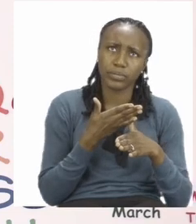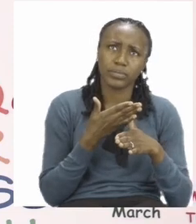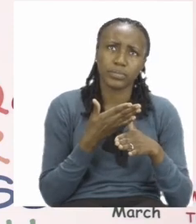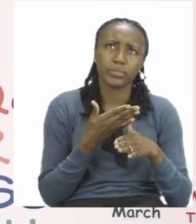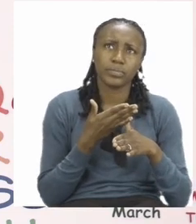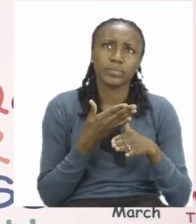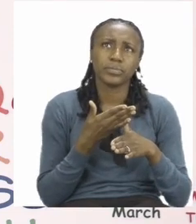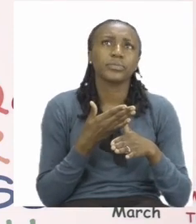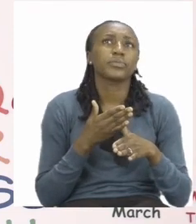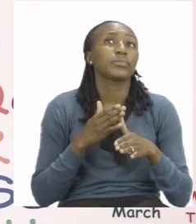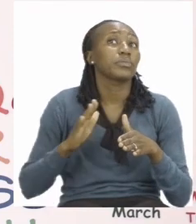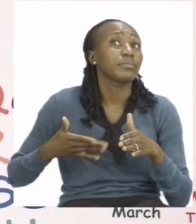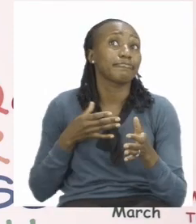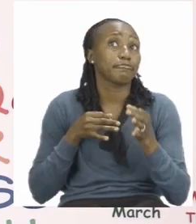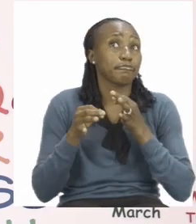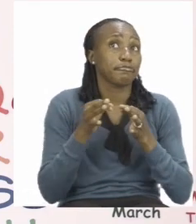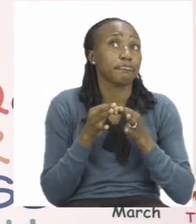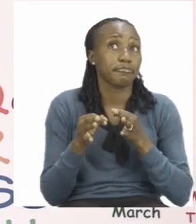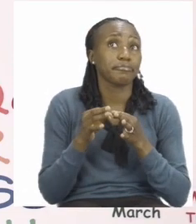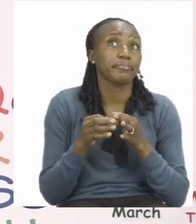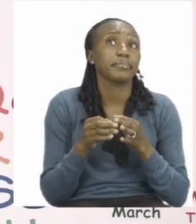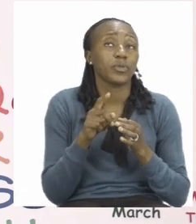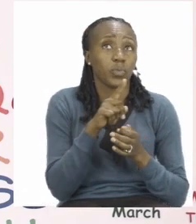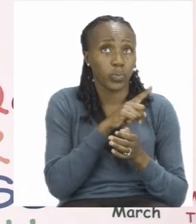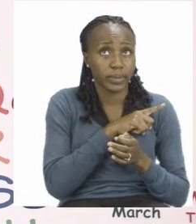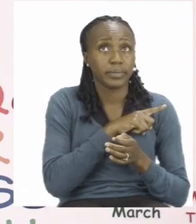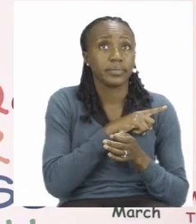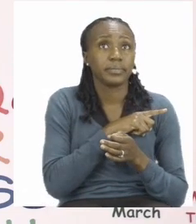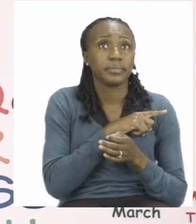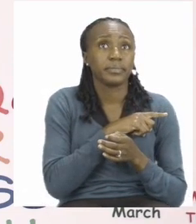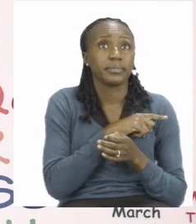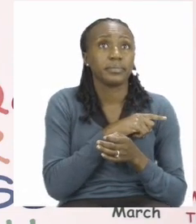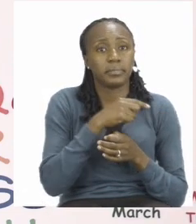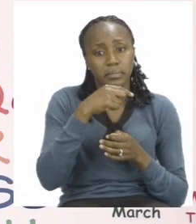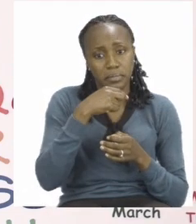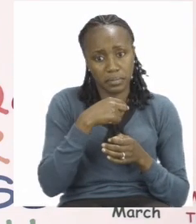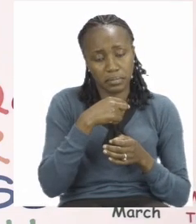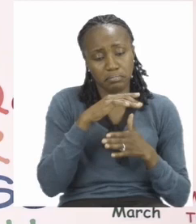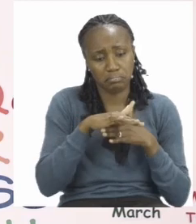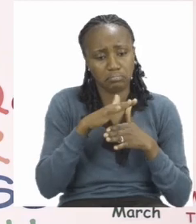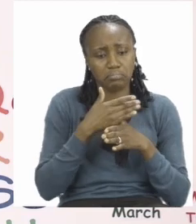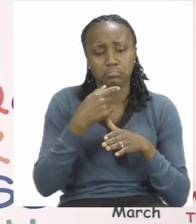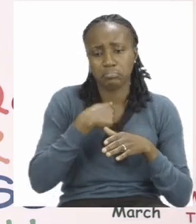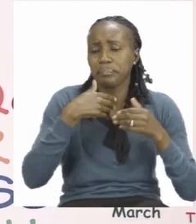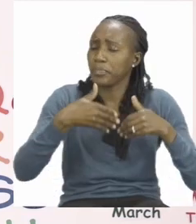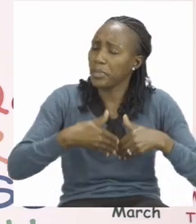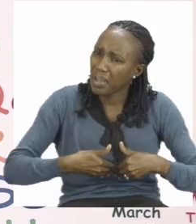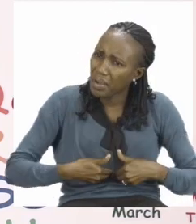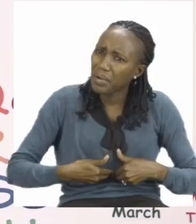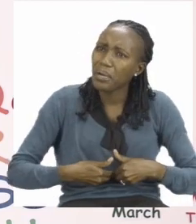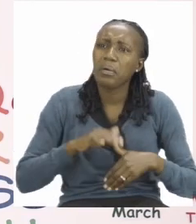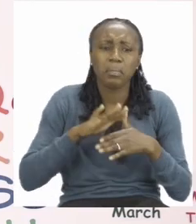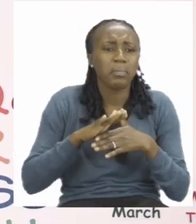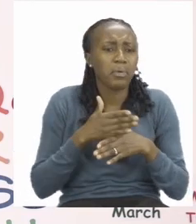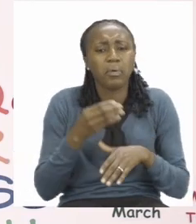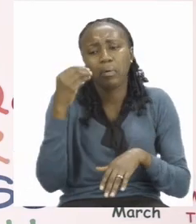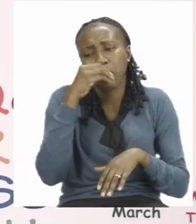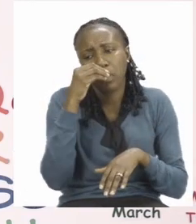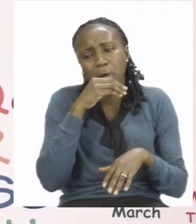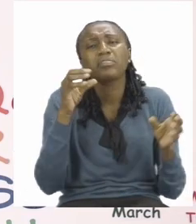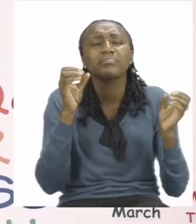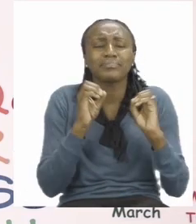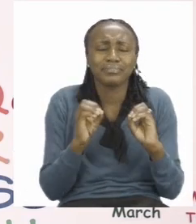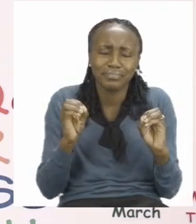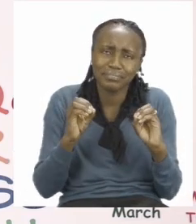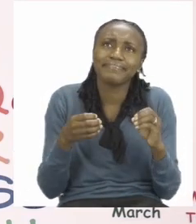for a reason. Because I am hungry. Because I did not eat. So, we